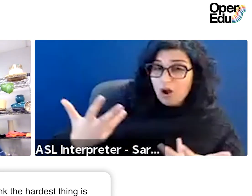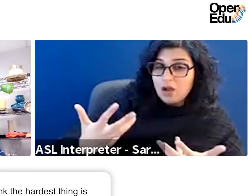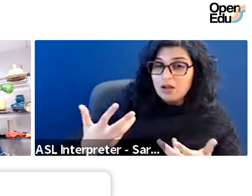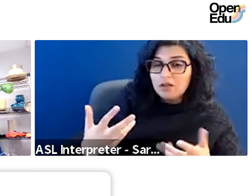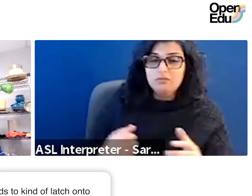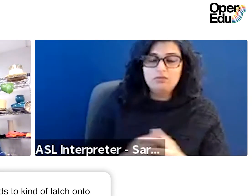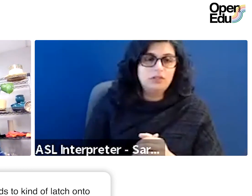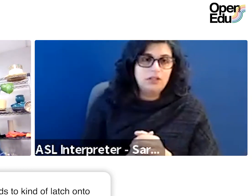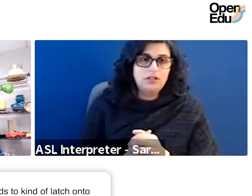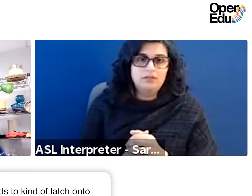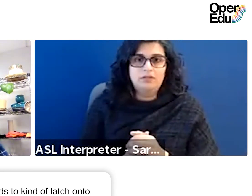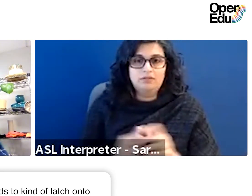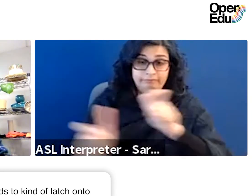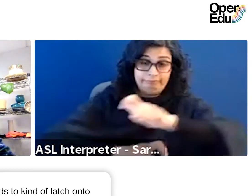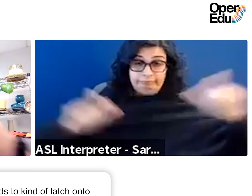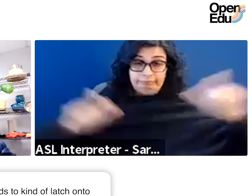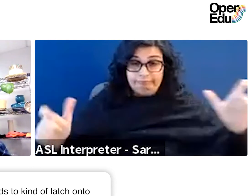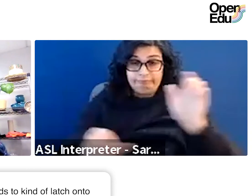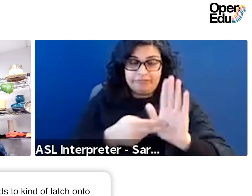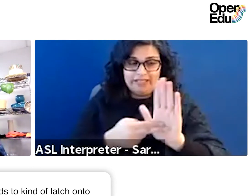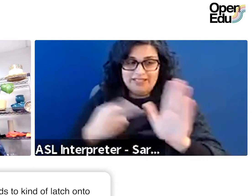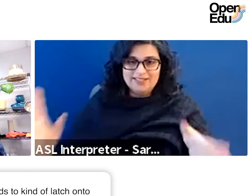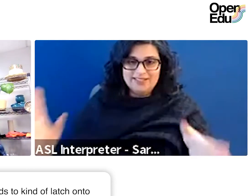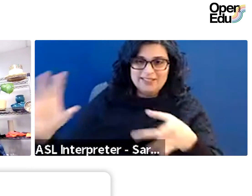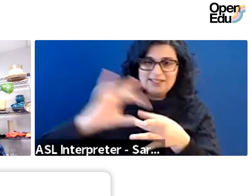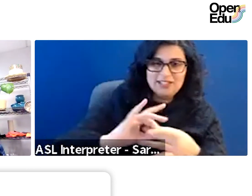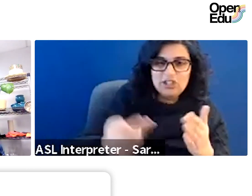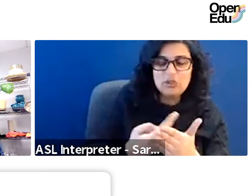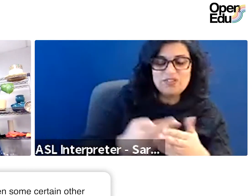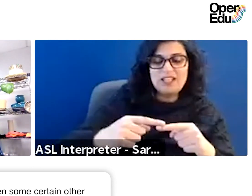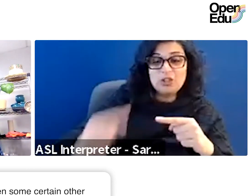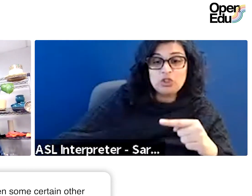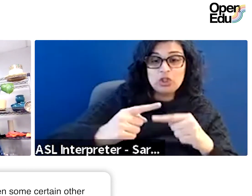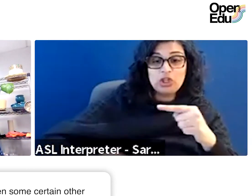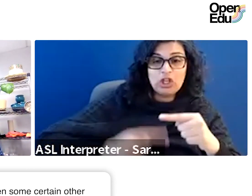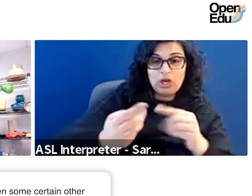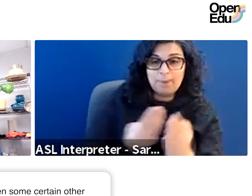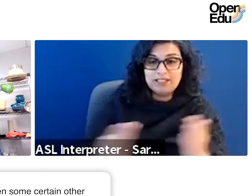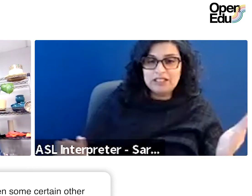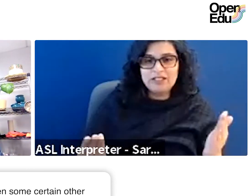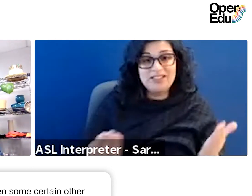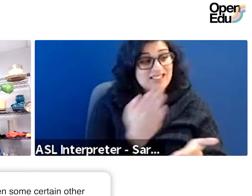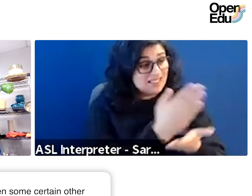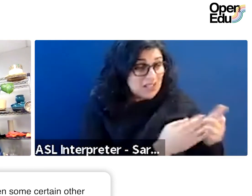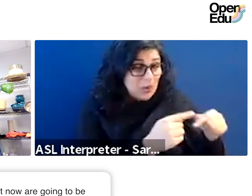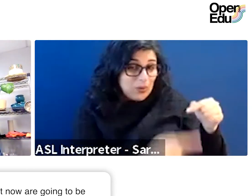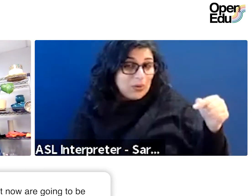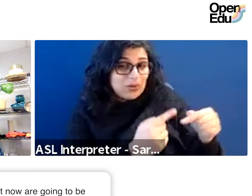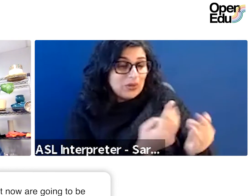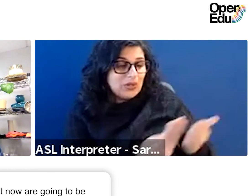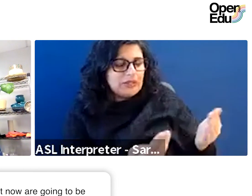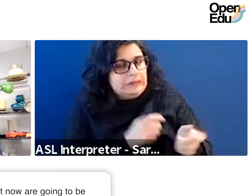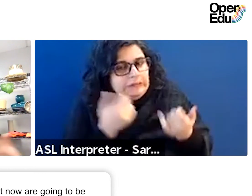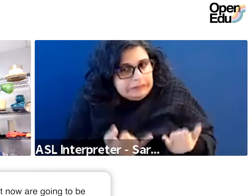massive brands to kind of latch on to using circular materials. Even, you know, some circular materials right now, especially right